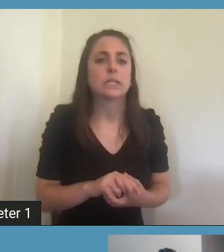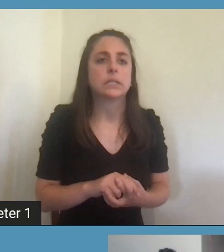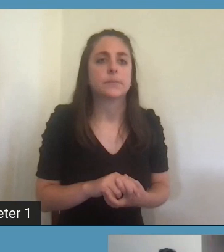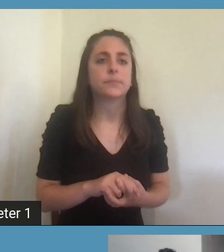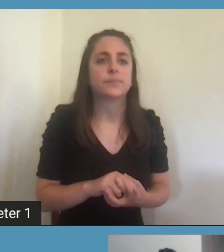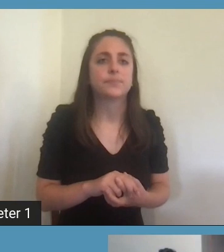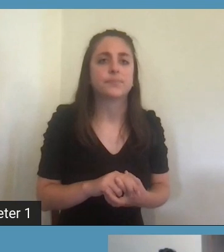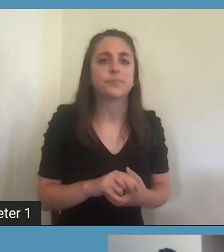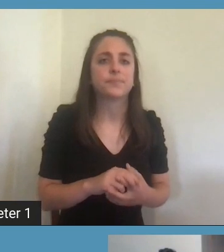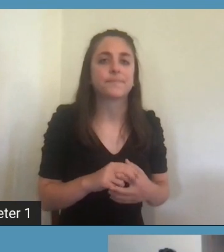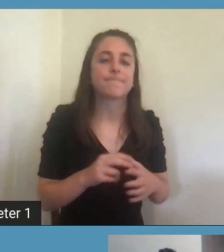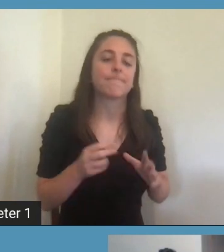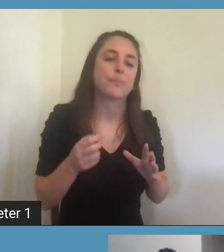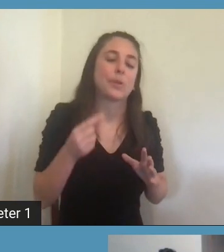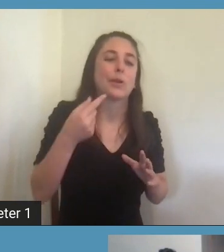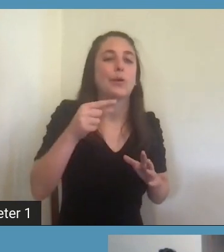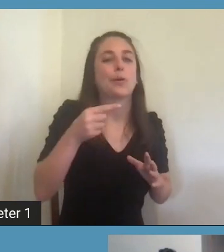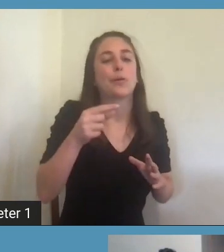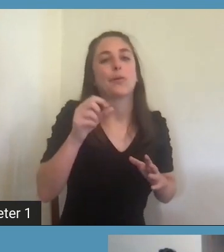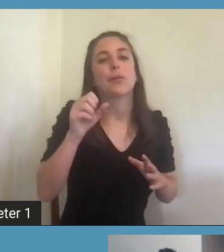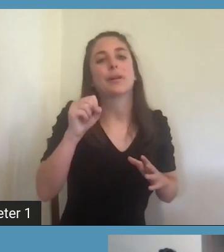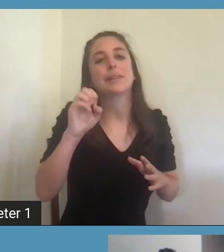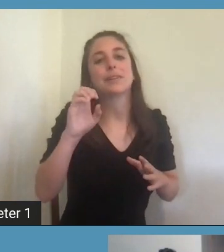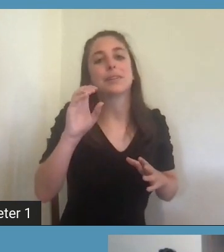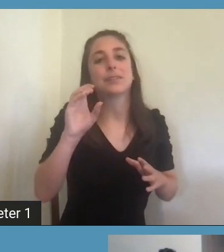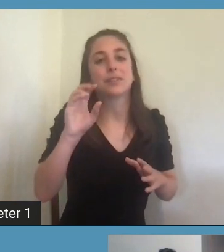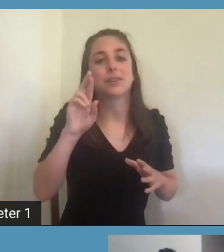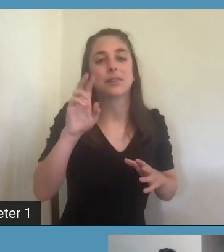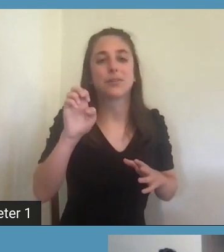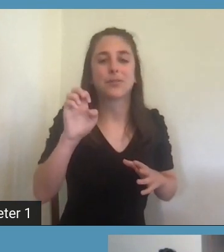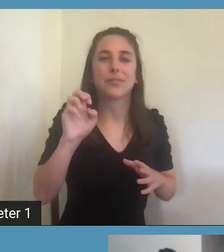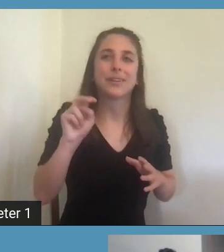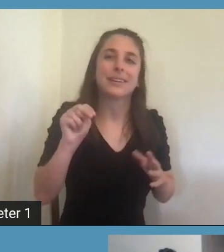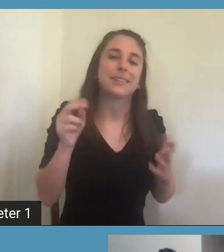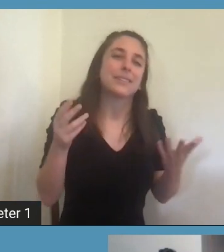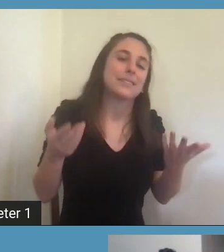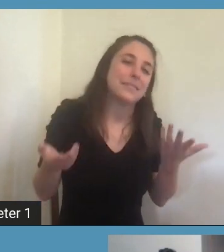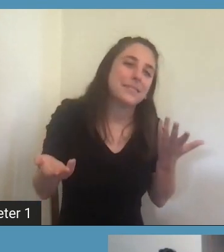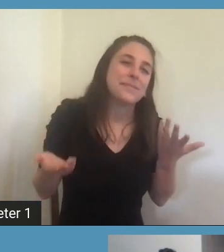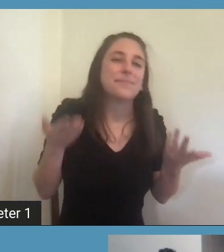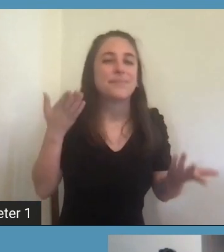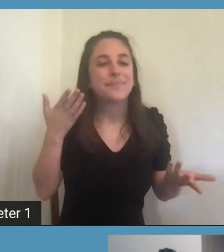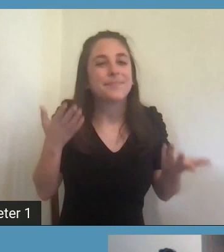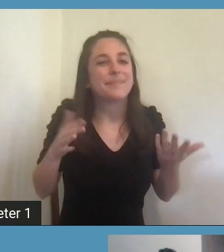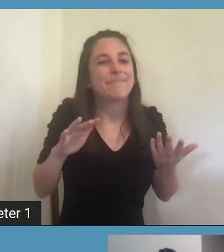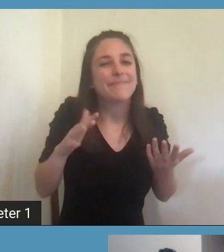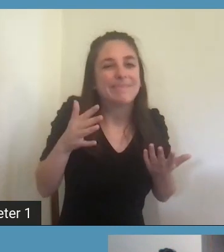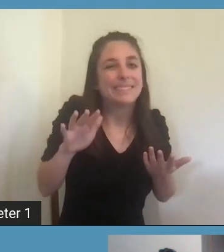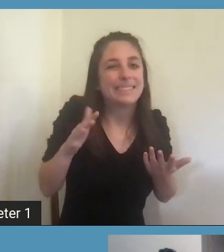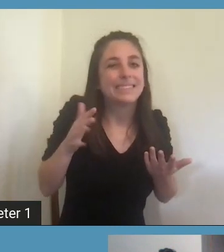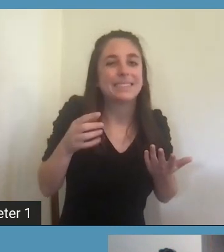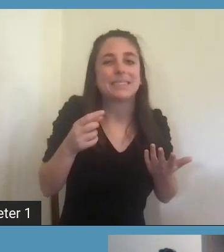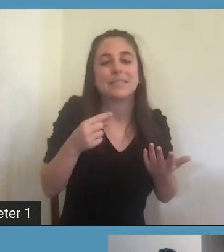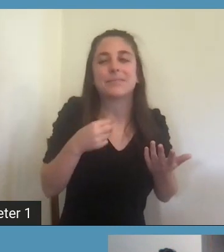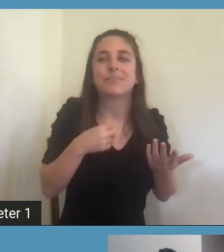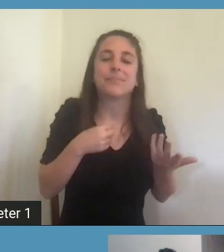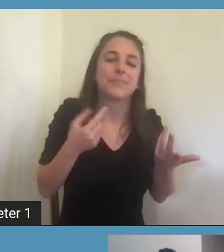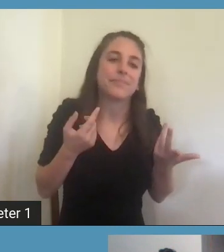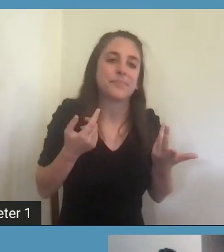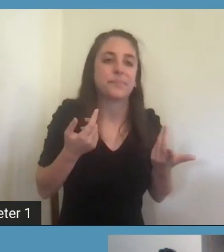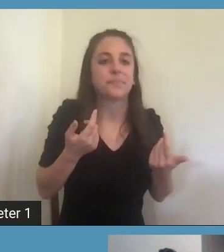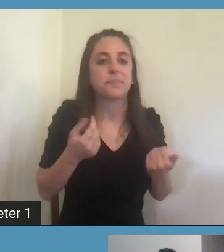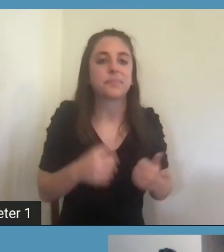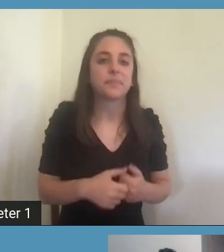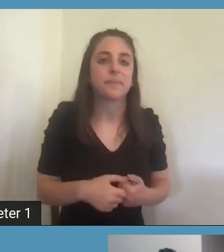I'm not a huge fan of green screens, even though I, gave some information on them. If you have a